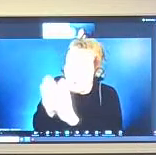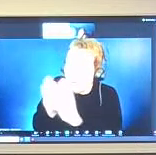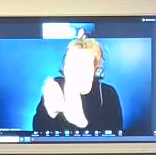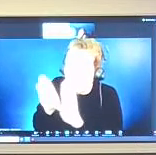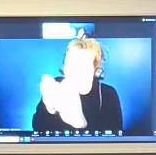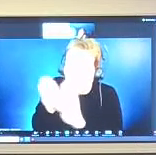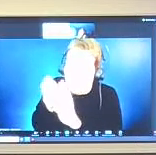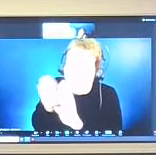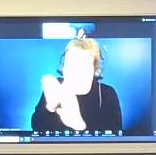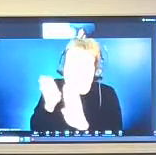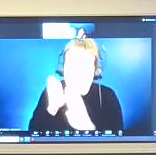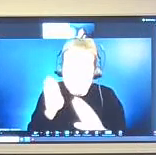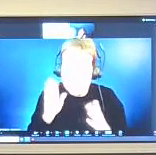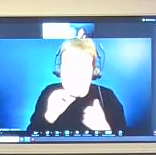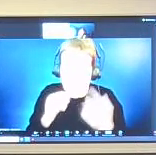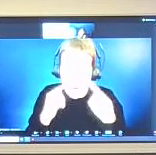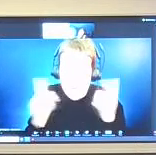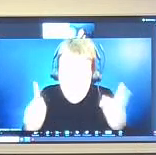to that later.